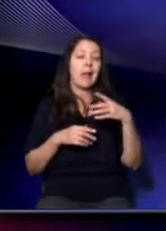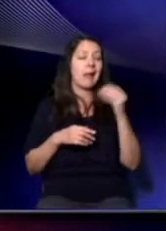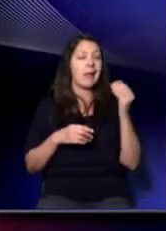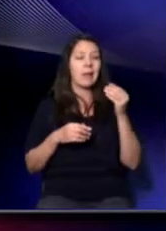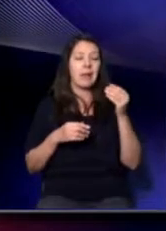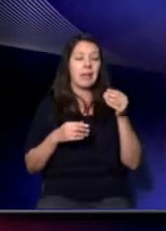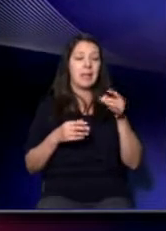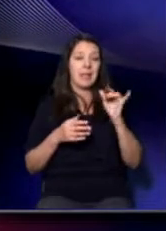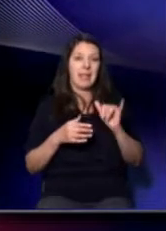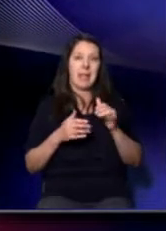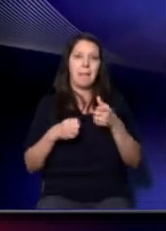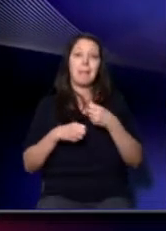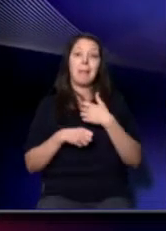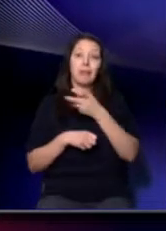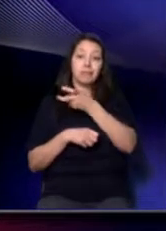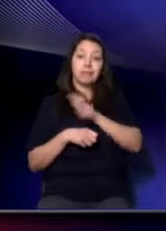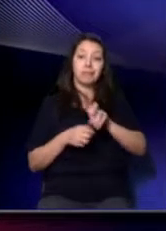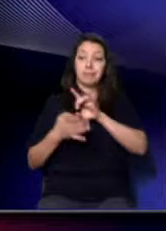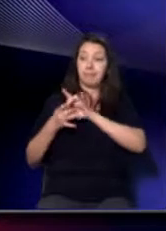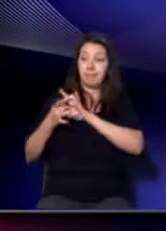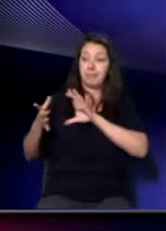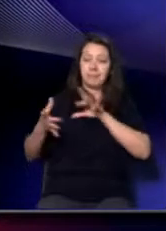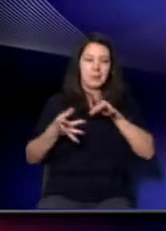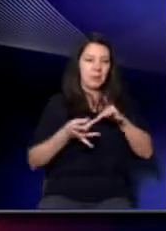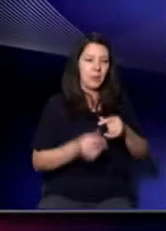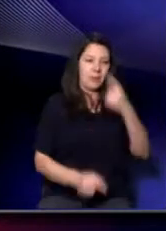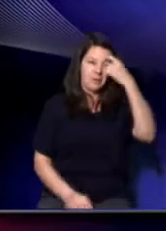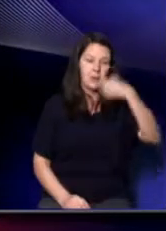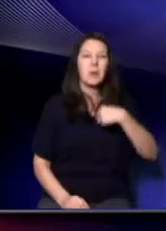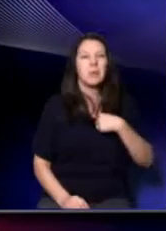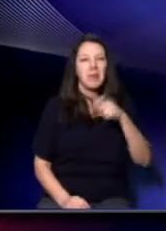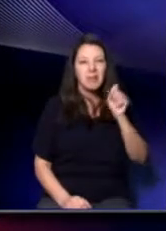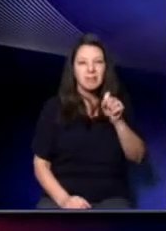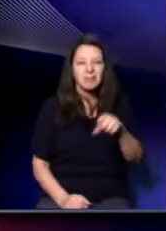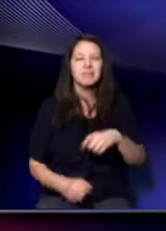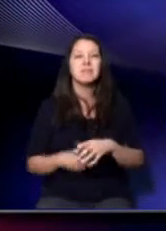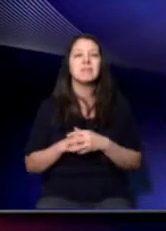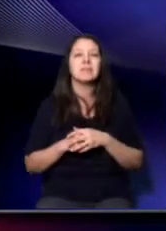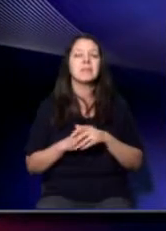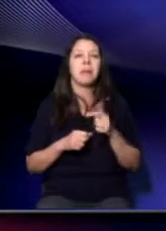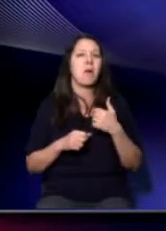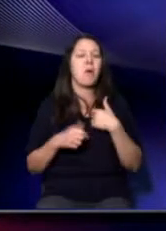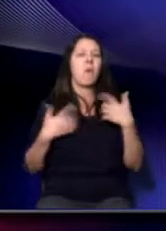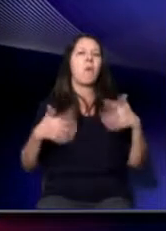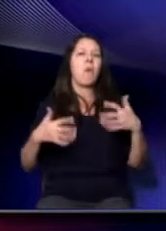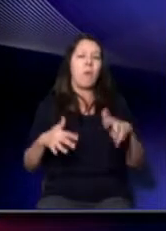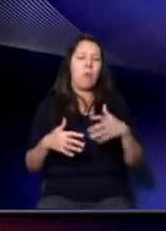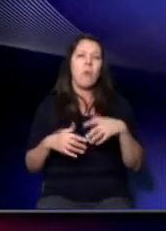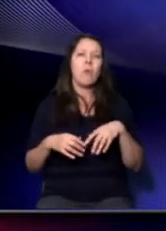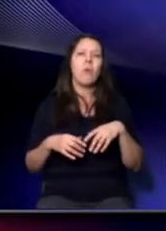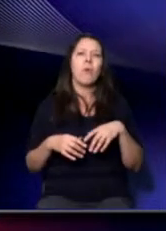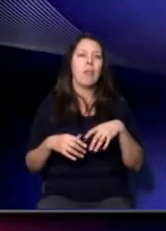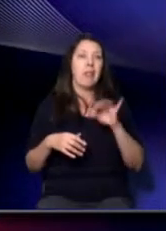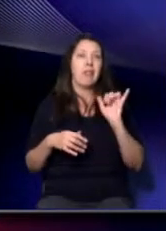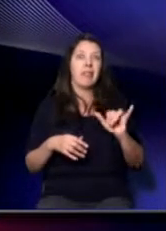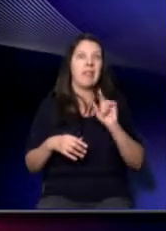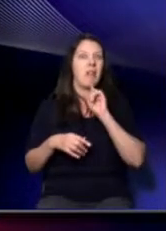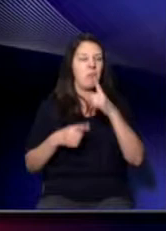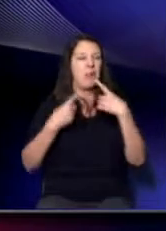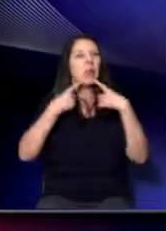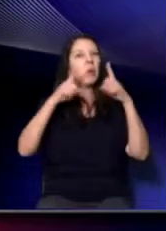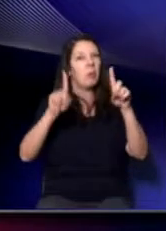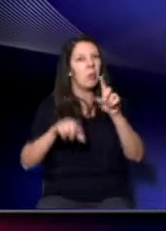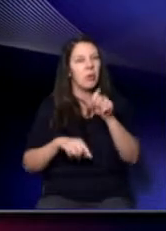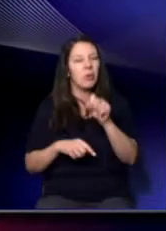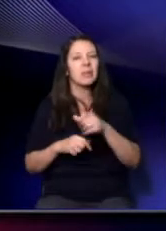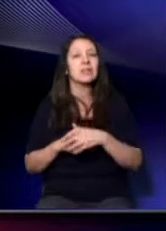out that transition period. I can't say enough about how well that worked. So I would like